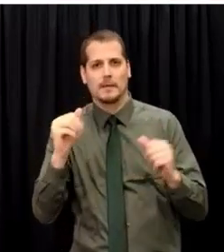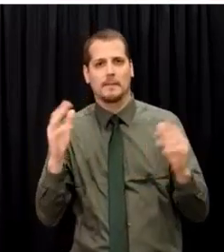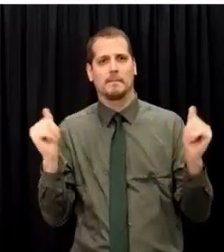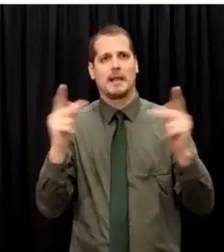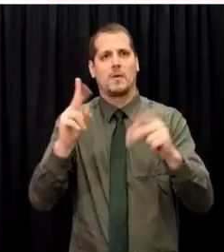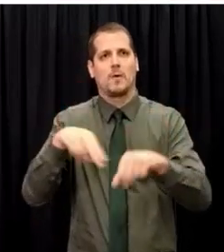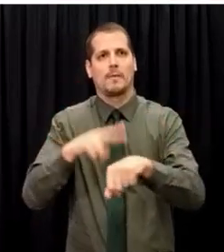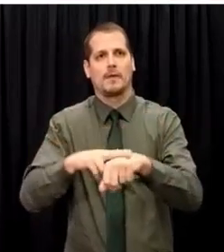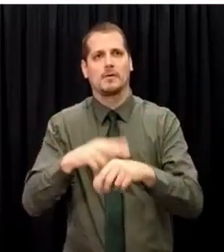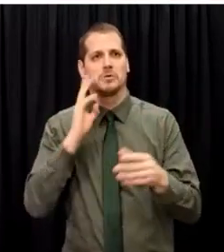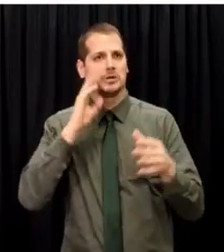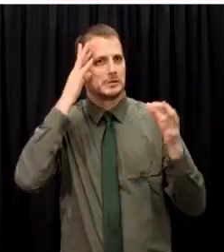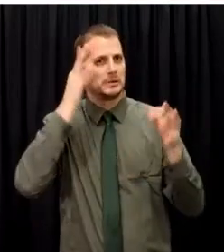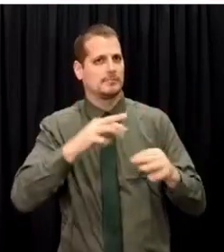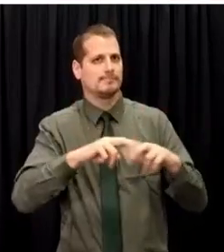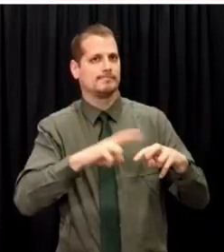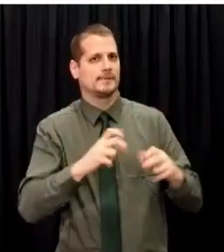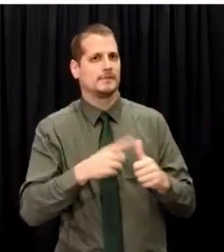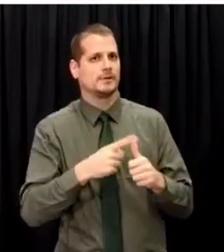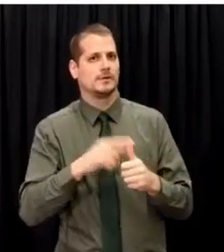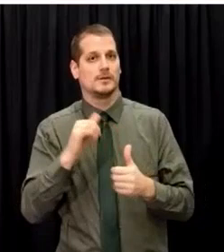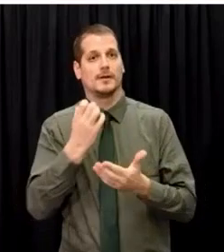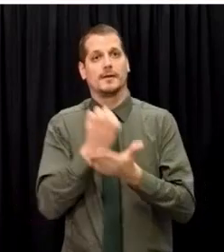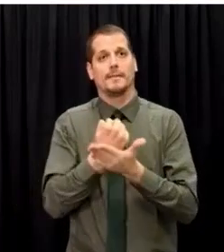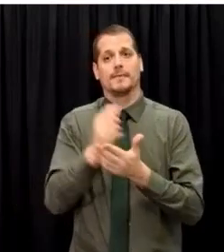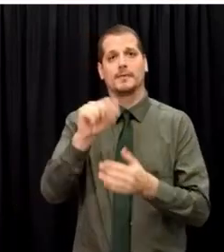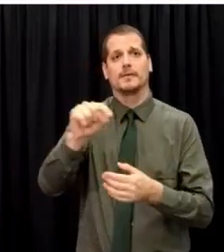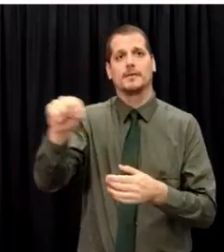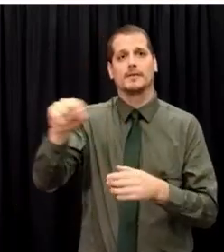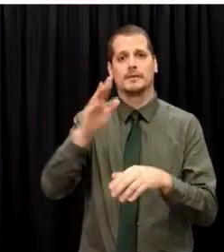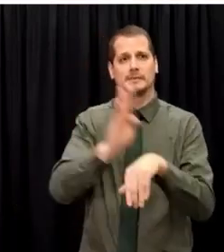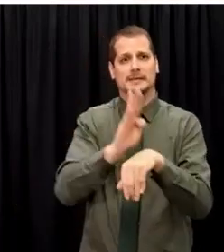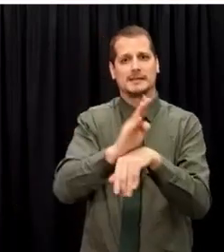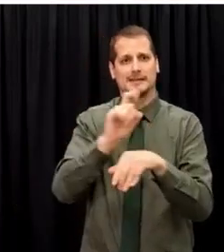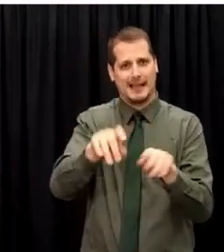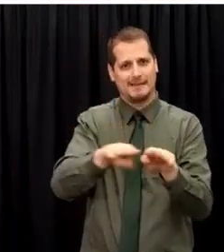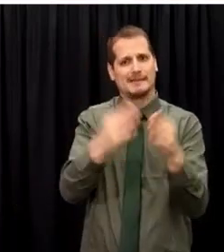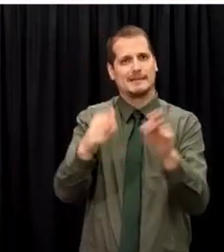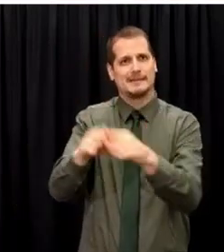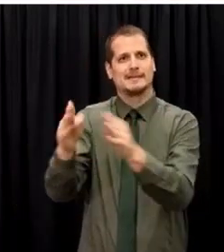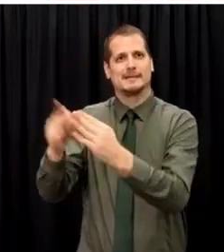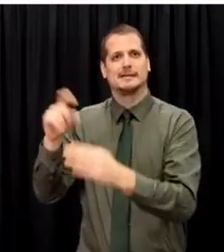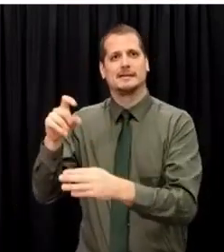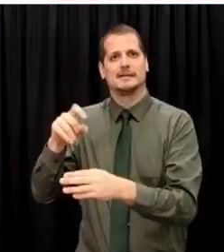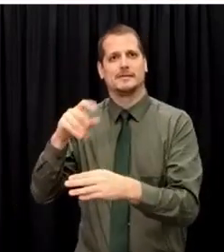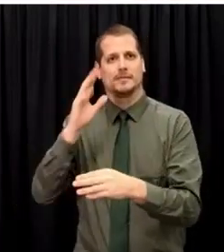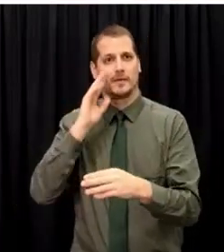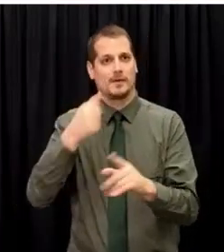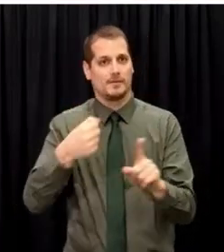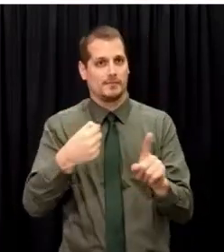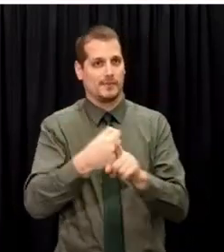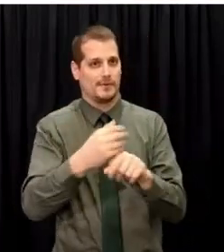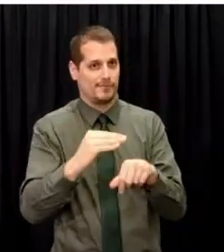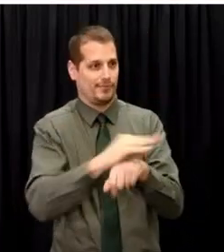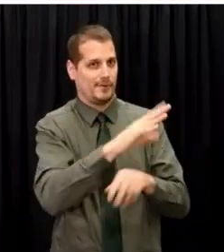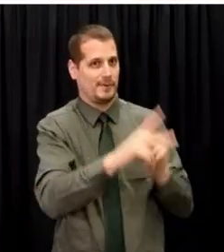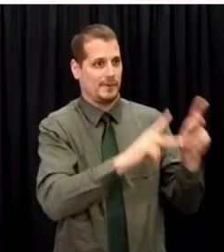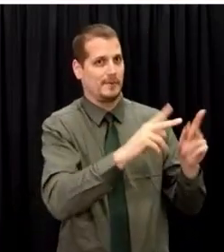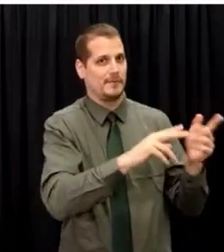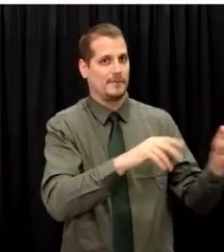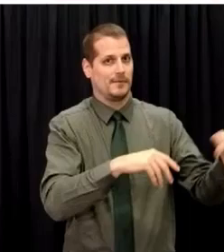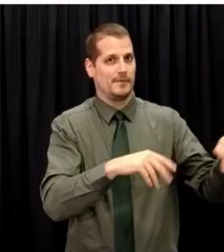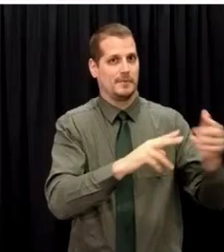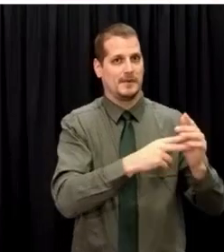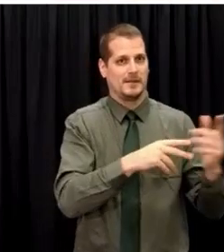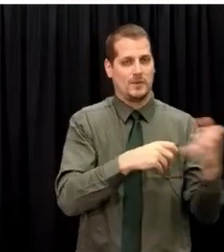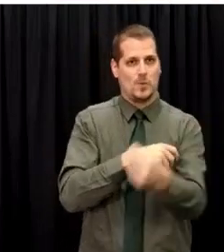sectors of the economy, which we need to do and we want to do, but we're not going to do it at the expense of the health of Alaskans. How do we go about doing that? How do we measure what we're doing?